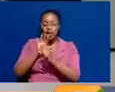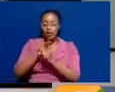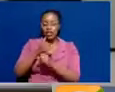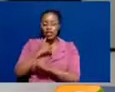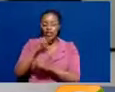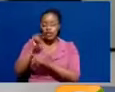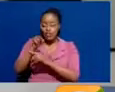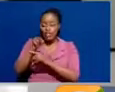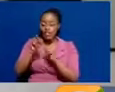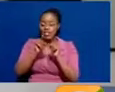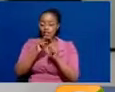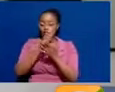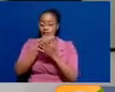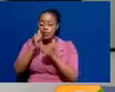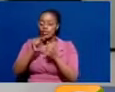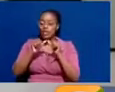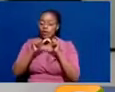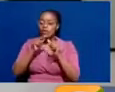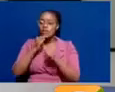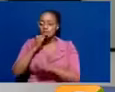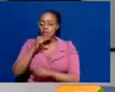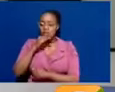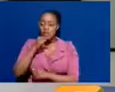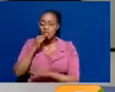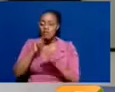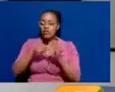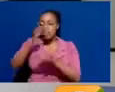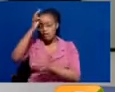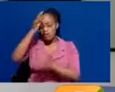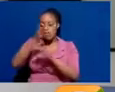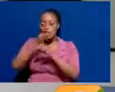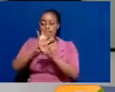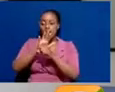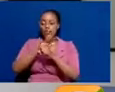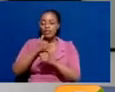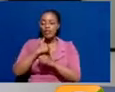Hiyo ni kitu yenye naendelea kusema na bado ndasema nina imani sana na